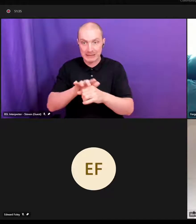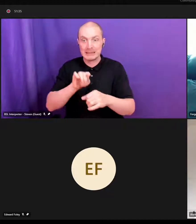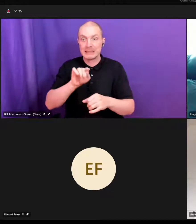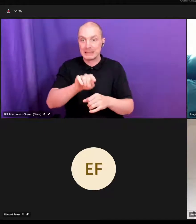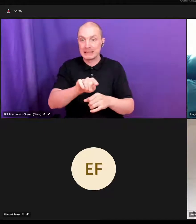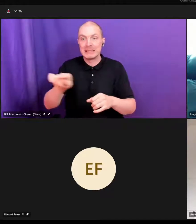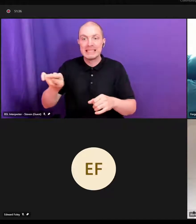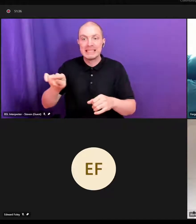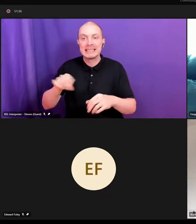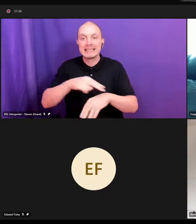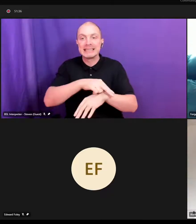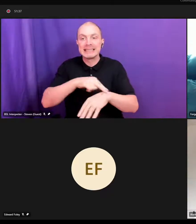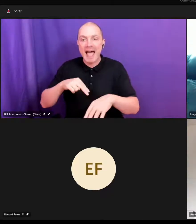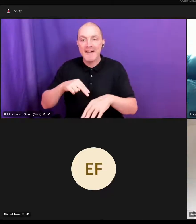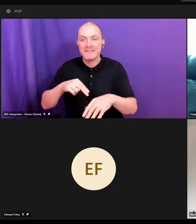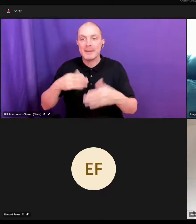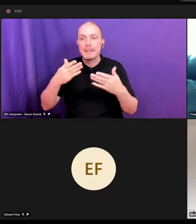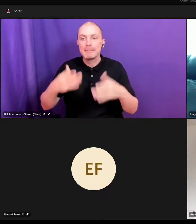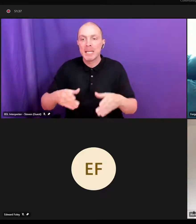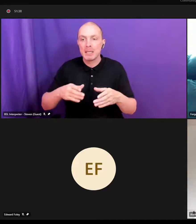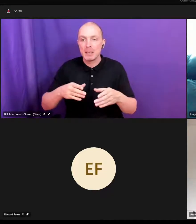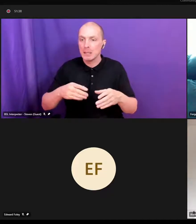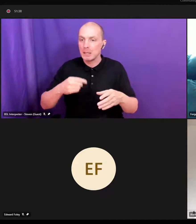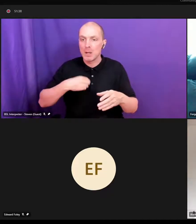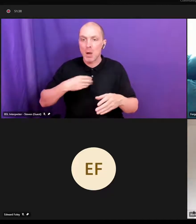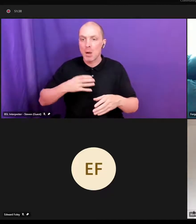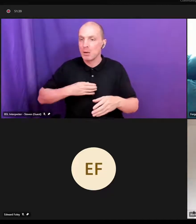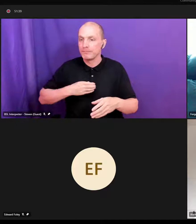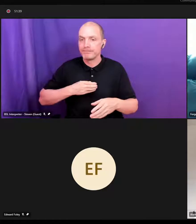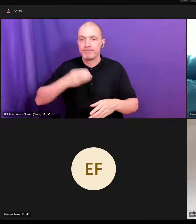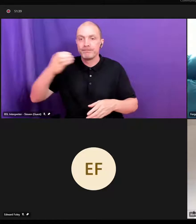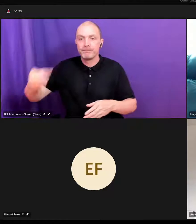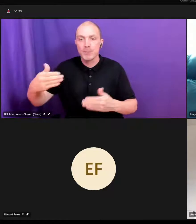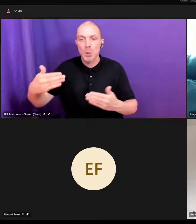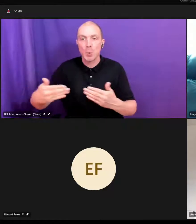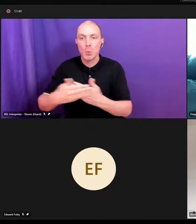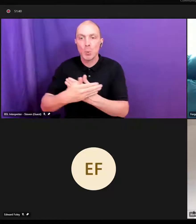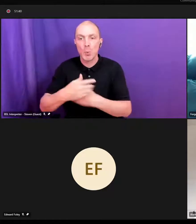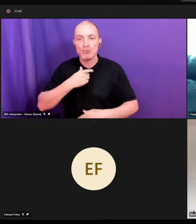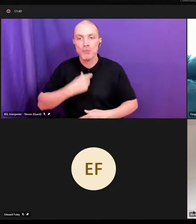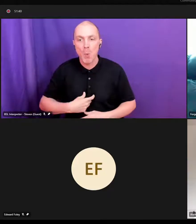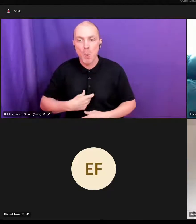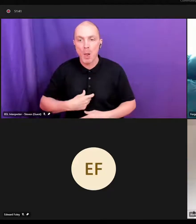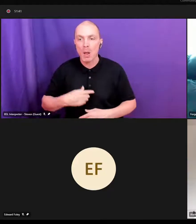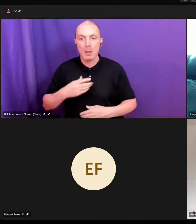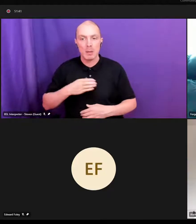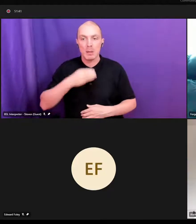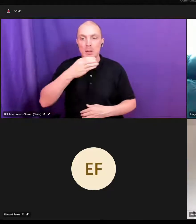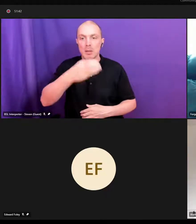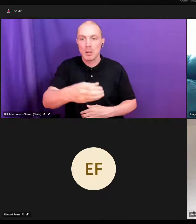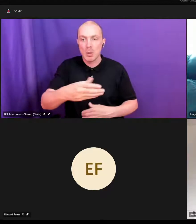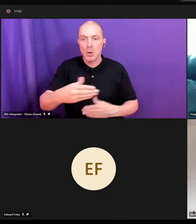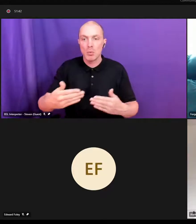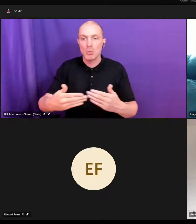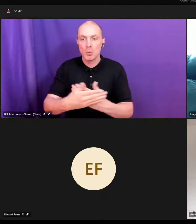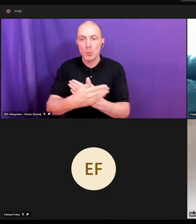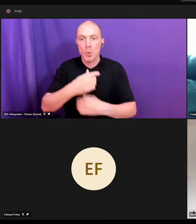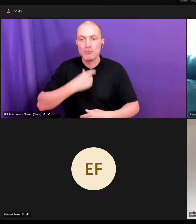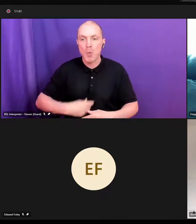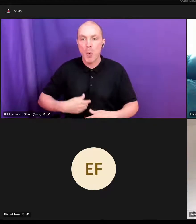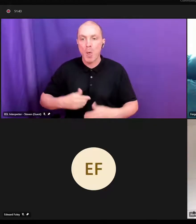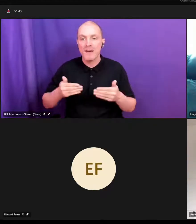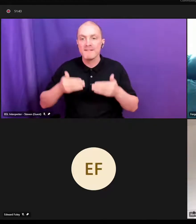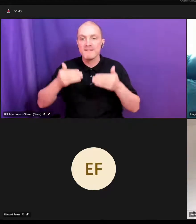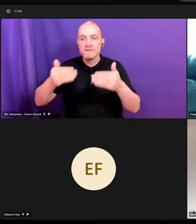other frontline roles. So essentially, we had a combination of a couple of situations which has resulted